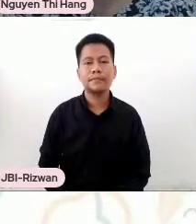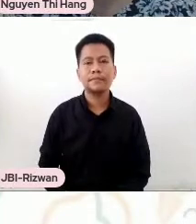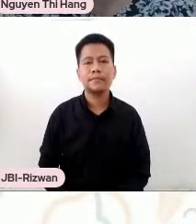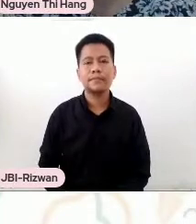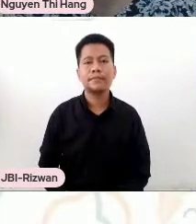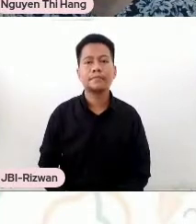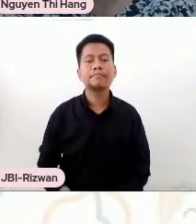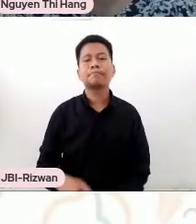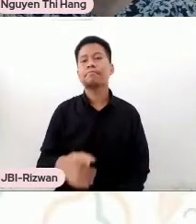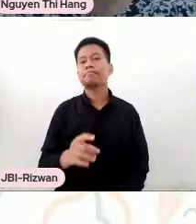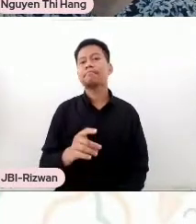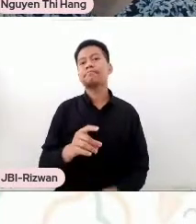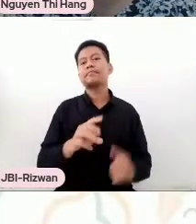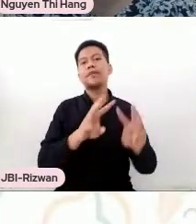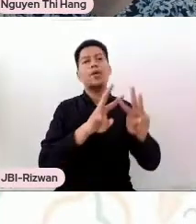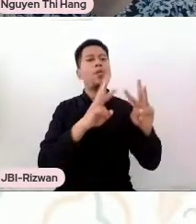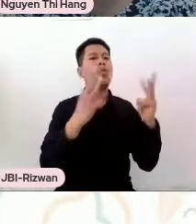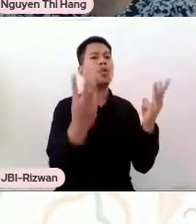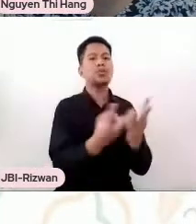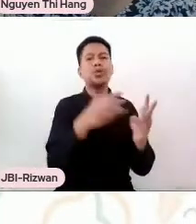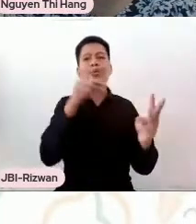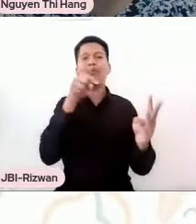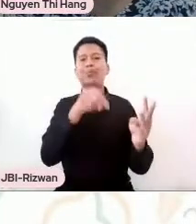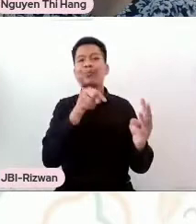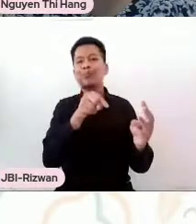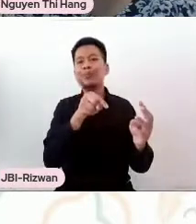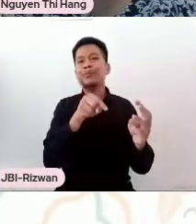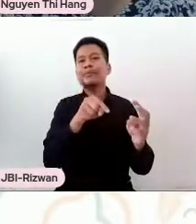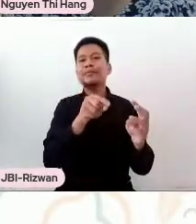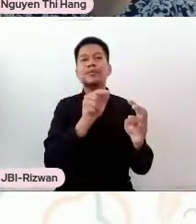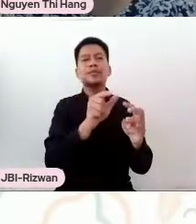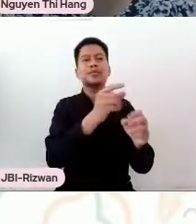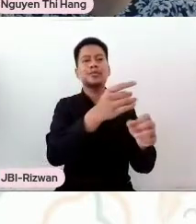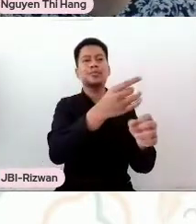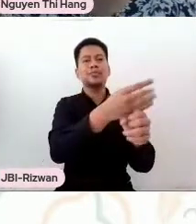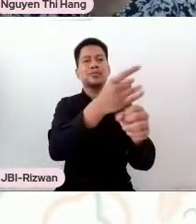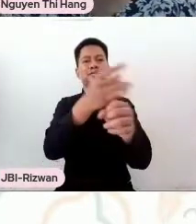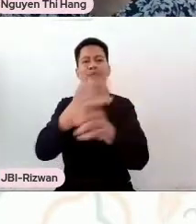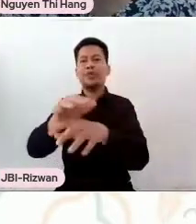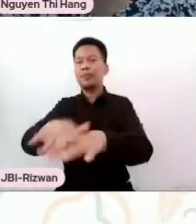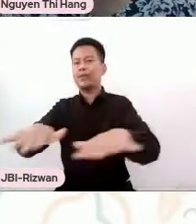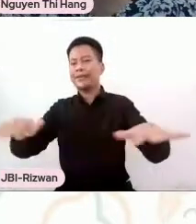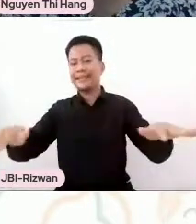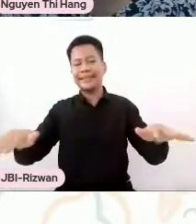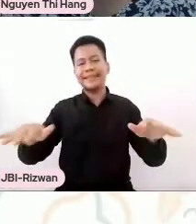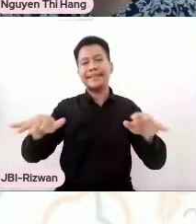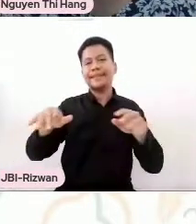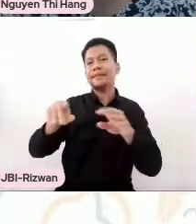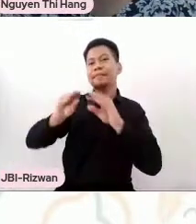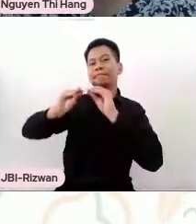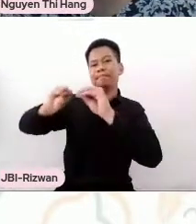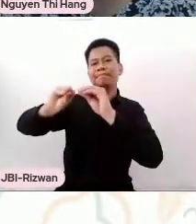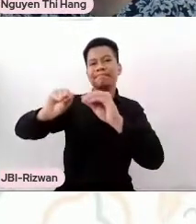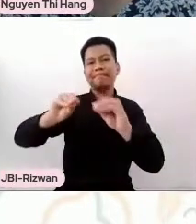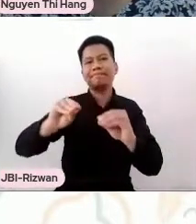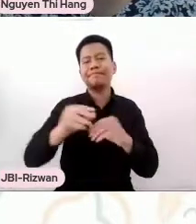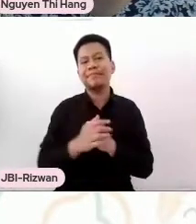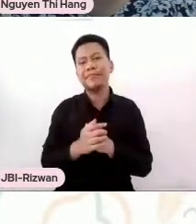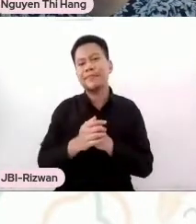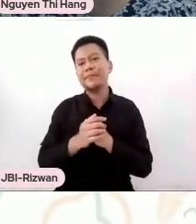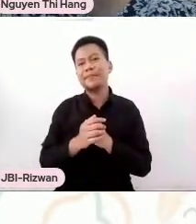We have the special school for children with disabilities in our center, so our